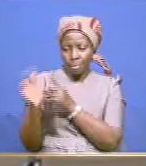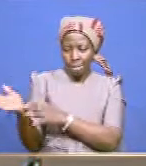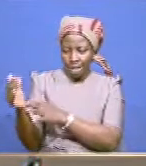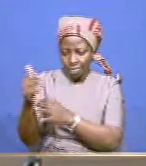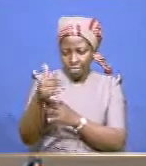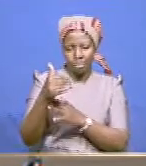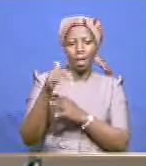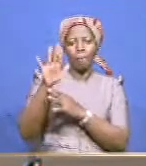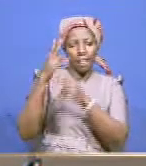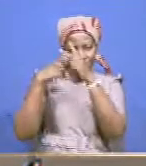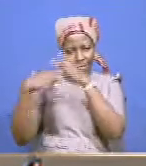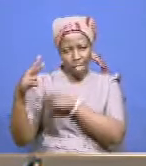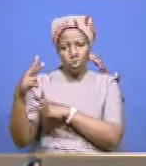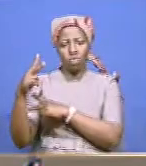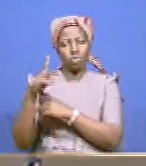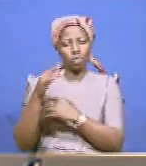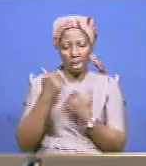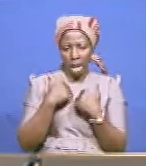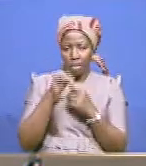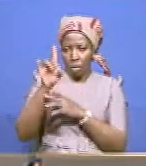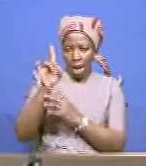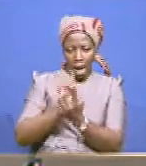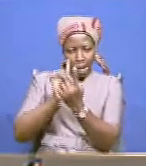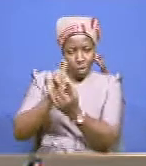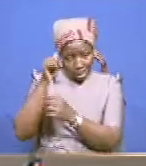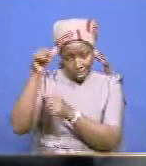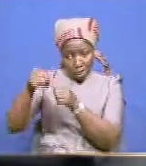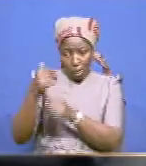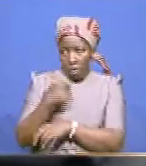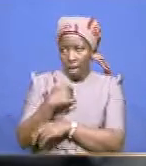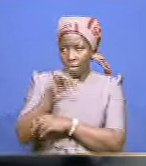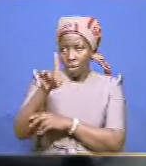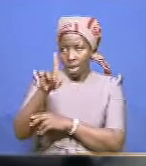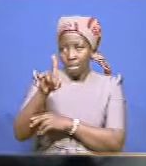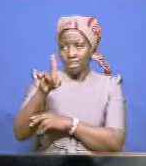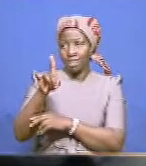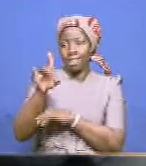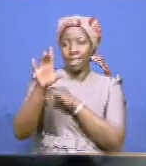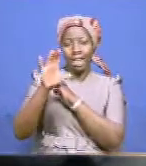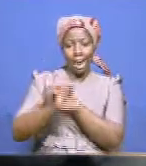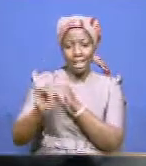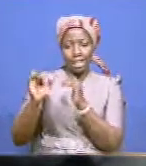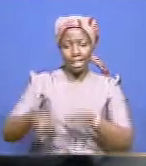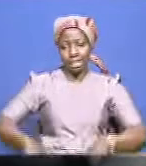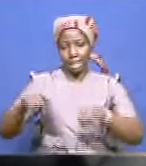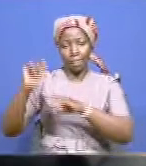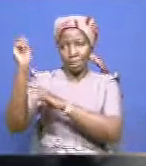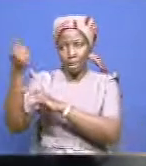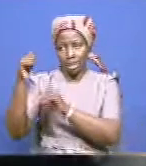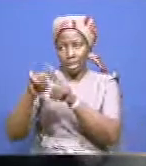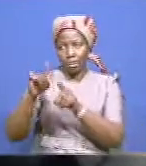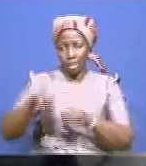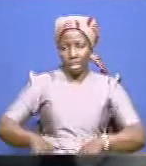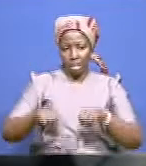have a common approach. Remember, we have the so-called the summit, which is chaired by the president and the chair for the Council of Governors,